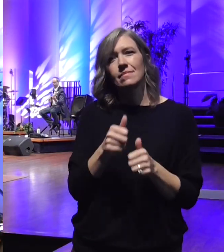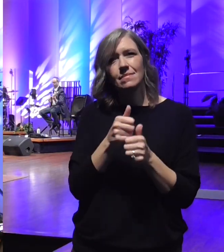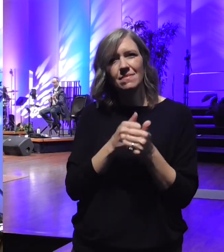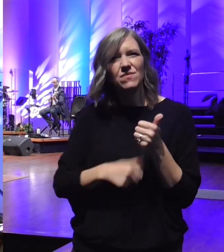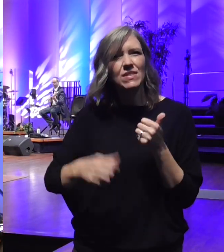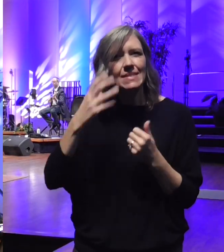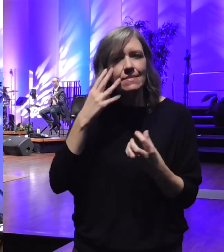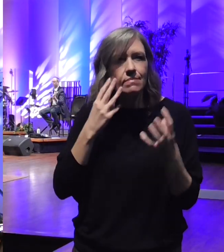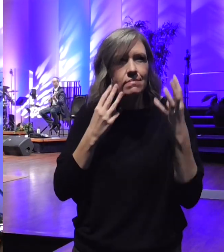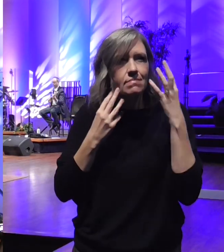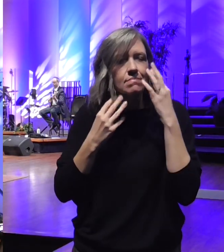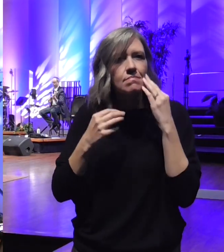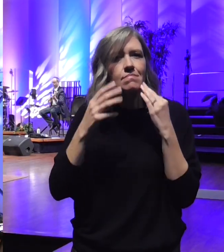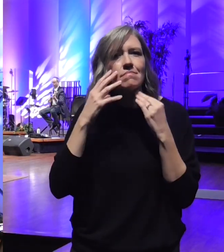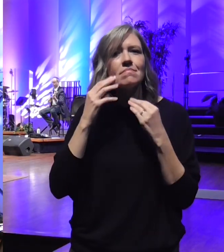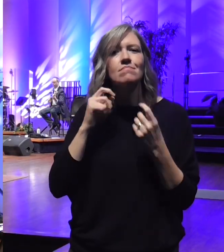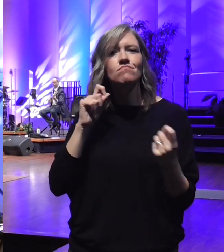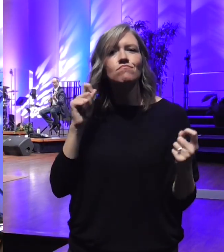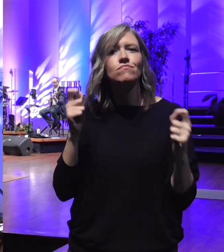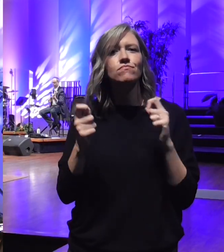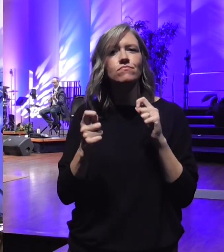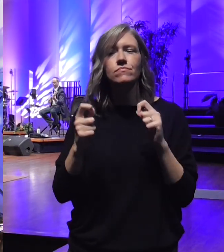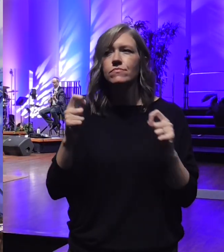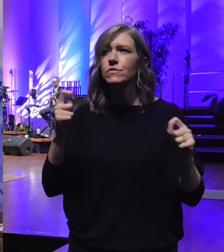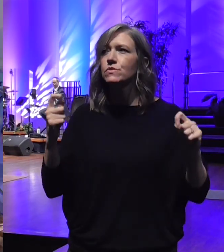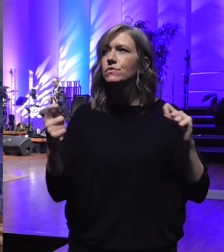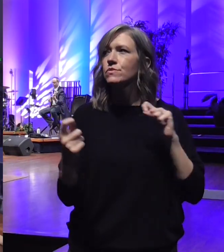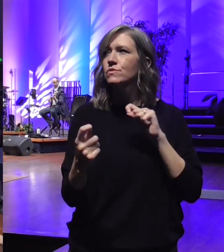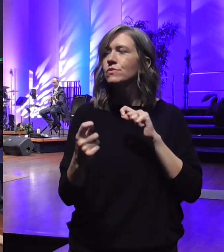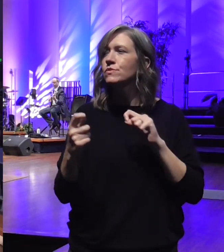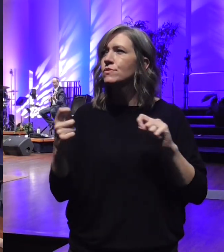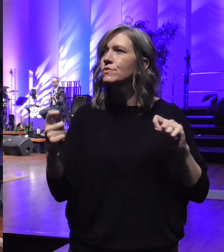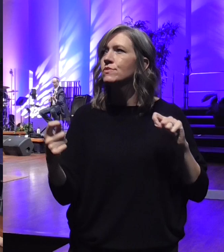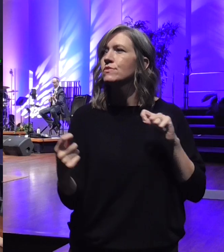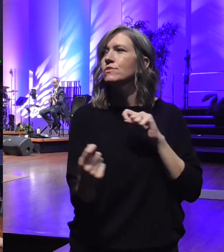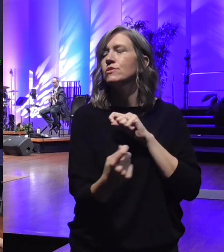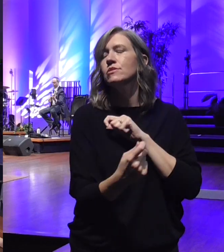To everything turn,